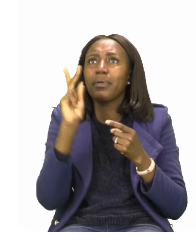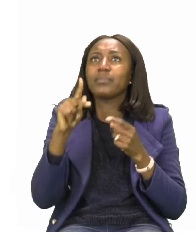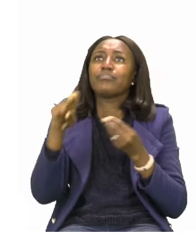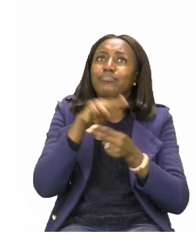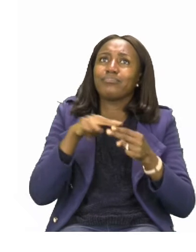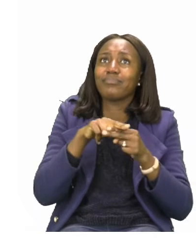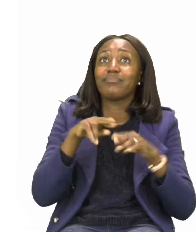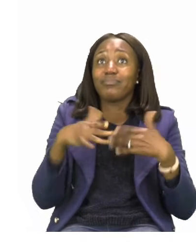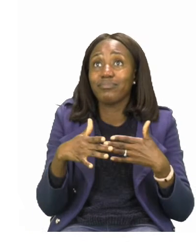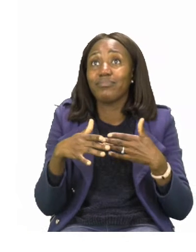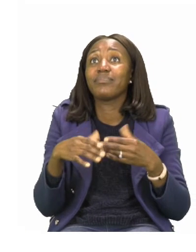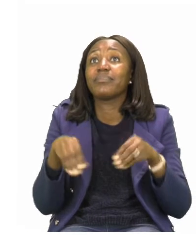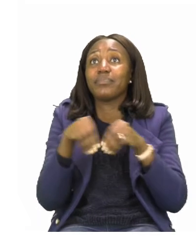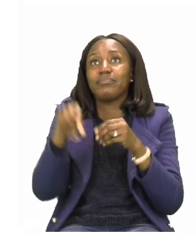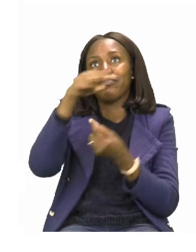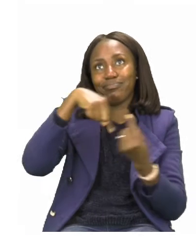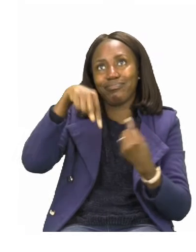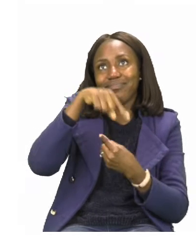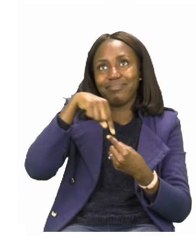reuse, or recycle?